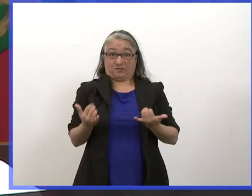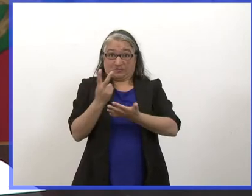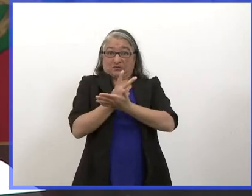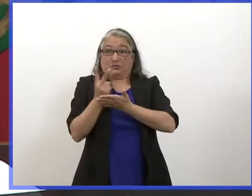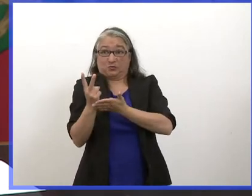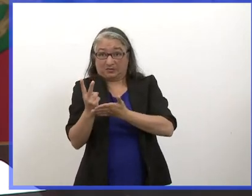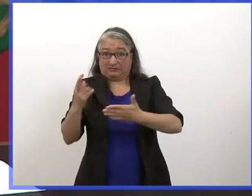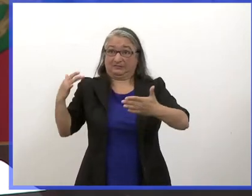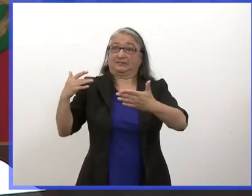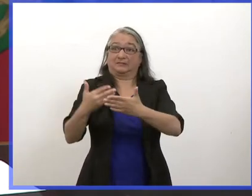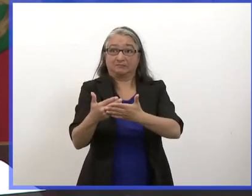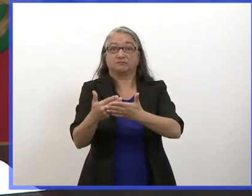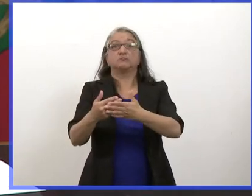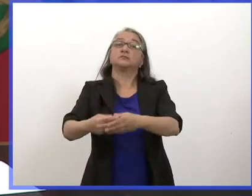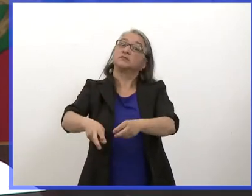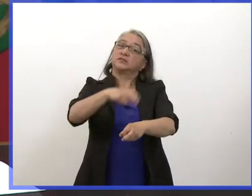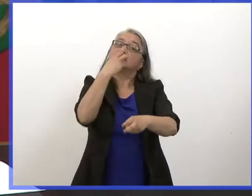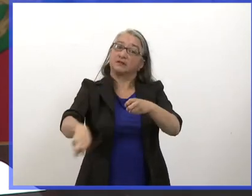difficult.